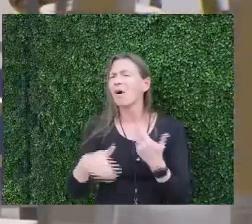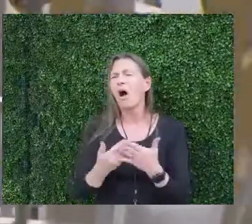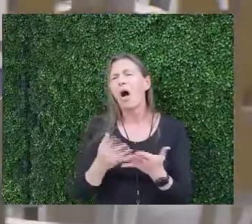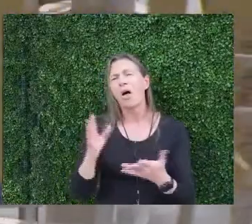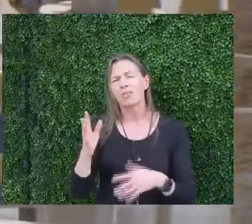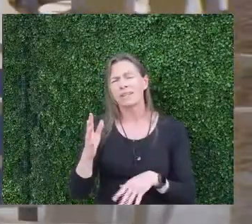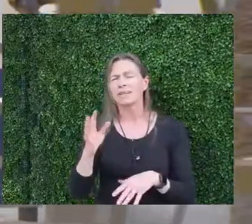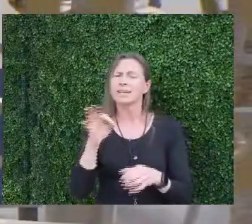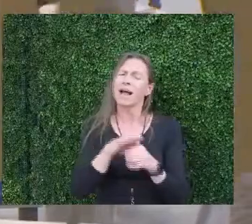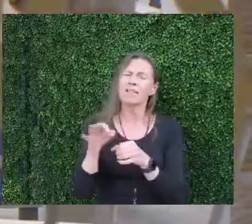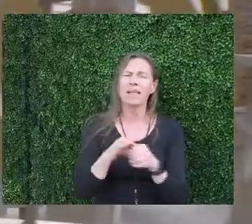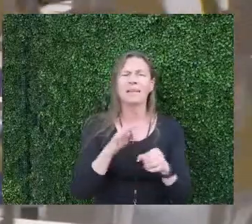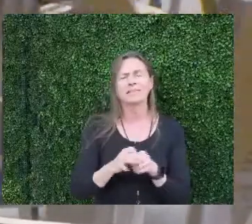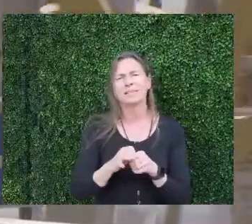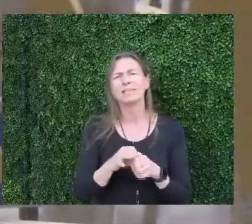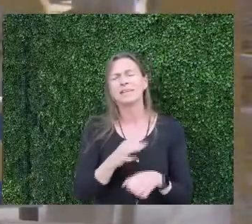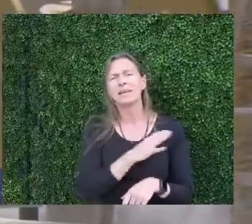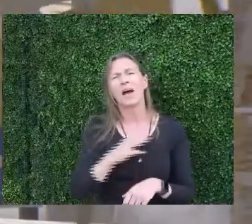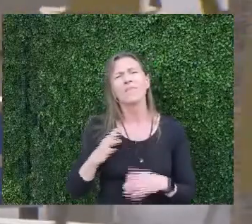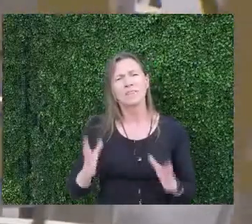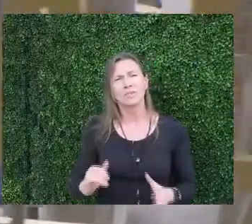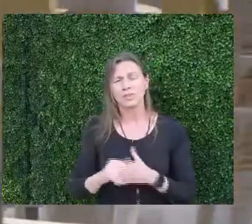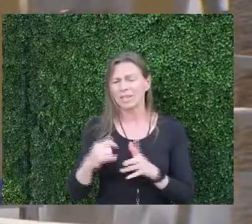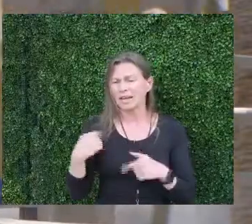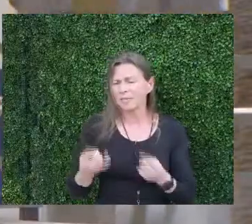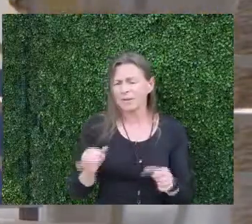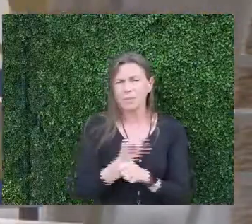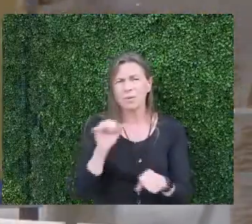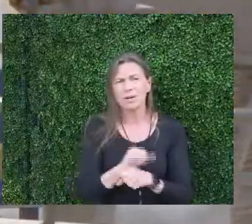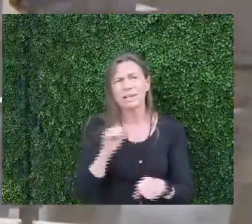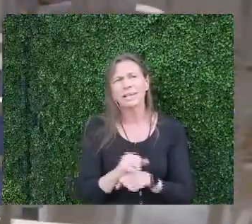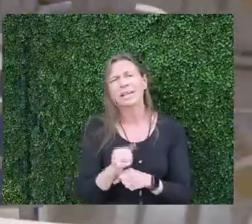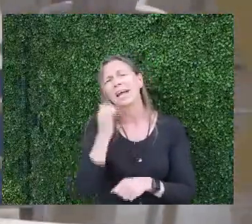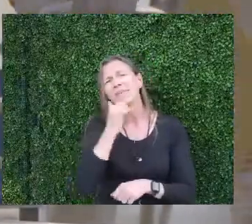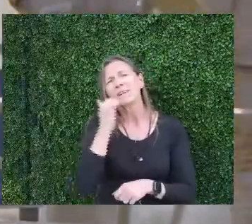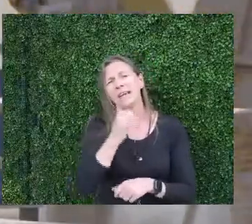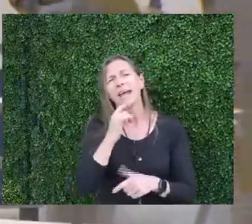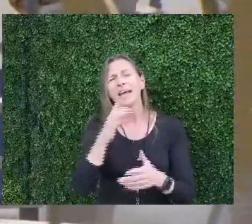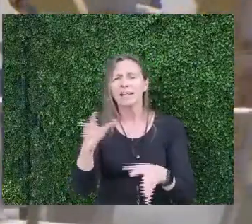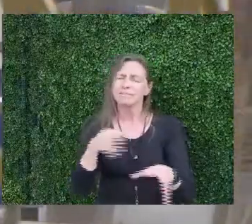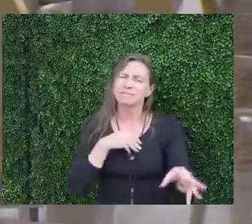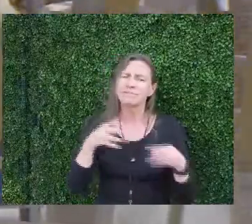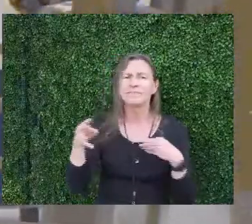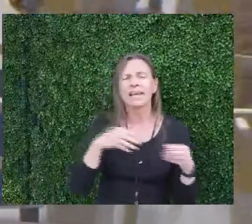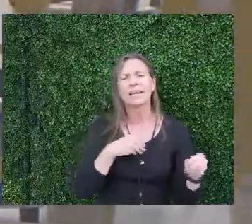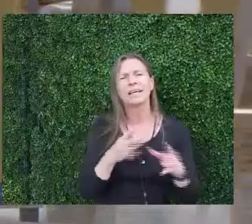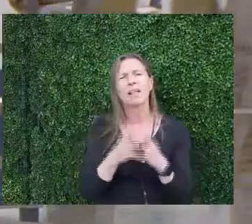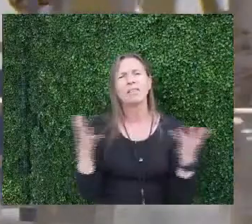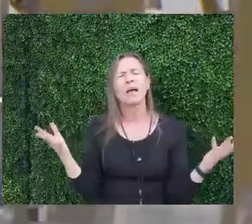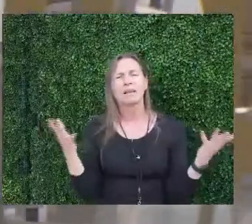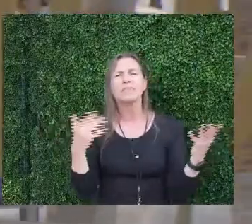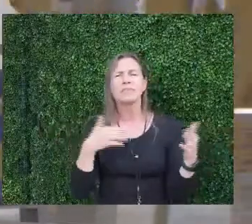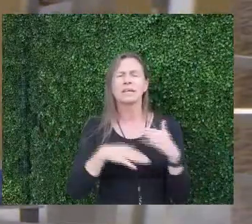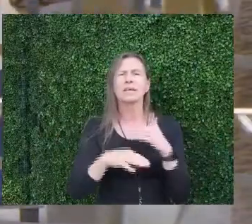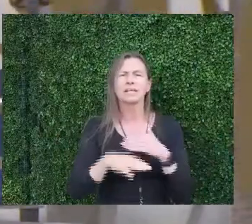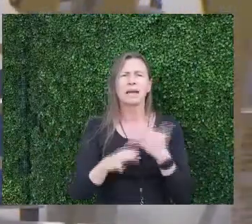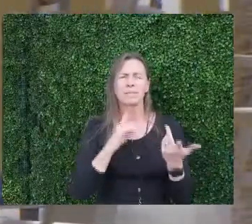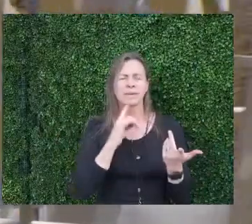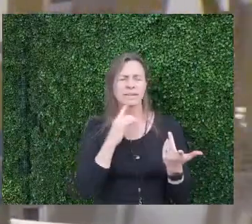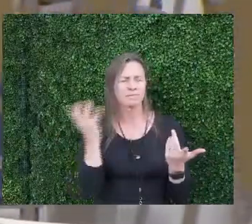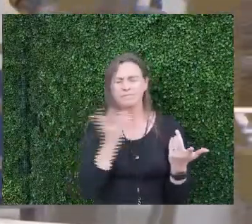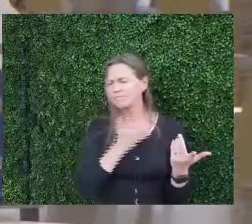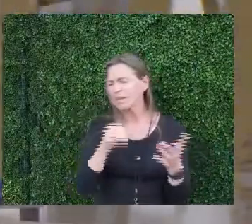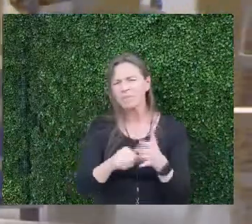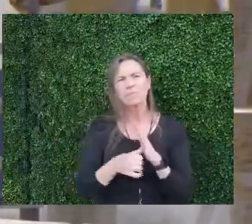front lines, grinding every single day and taking a lot of the incoming nonstop. And I cannot impress upon you more how proud I